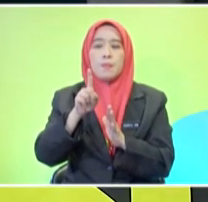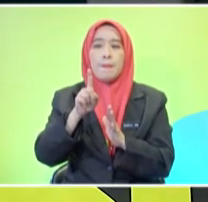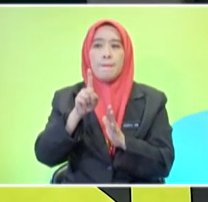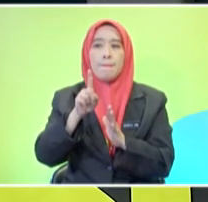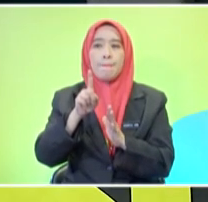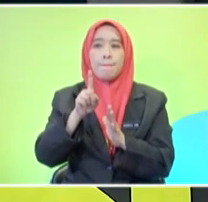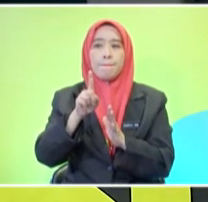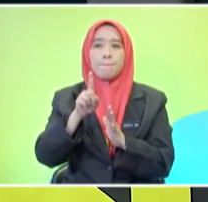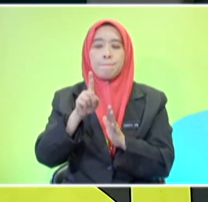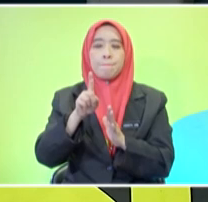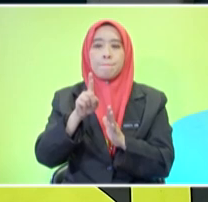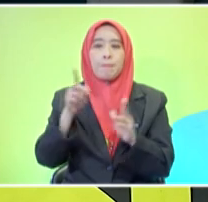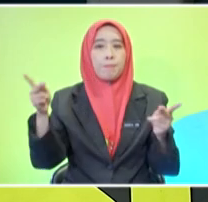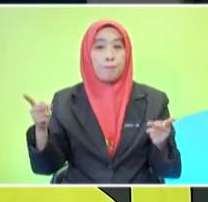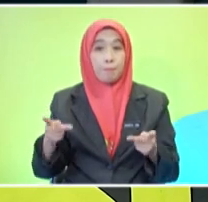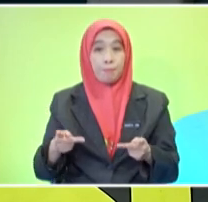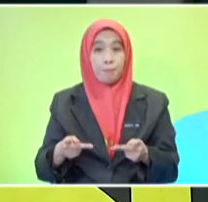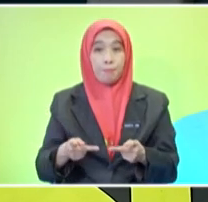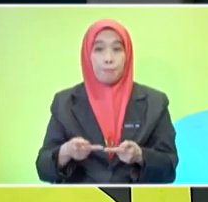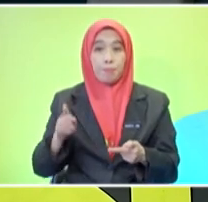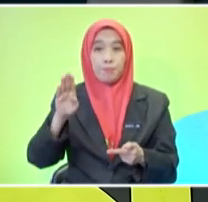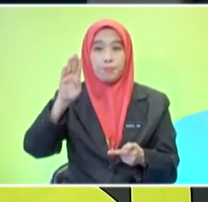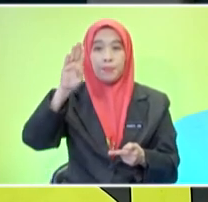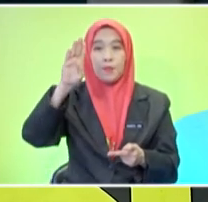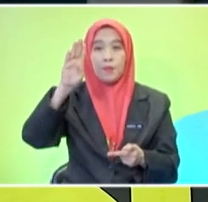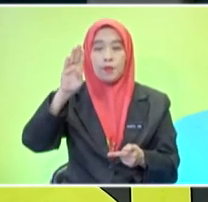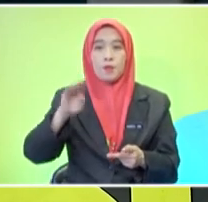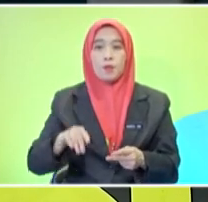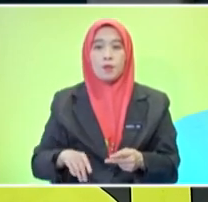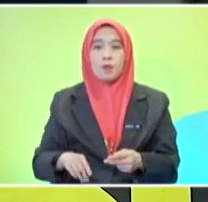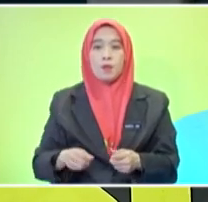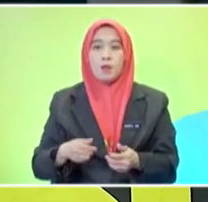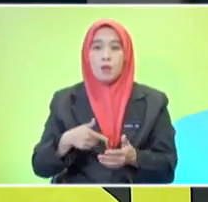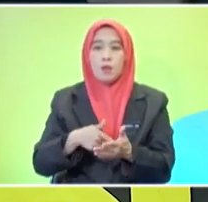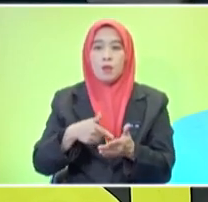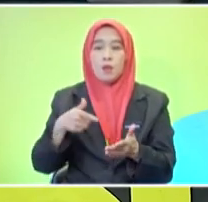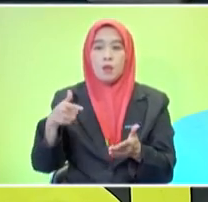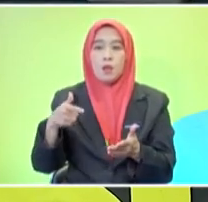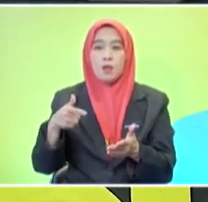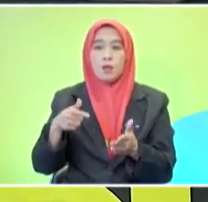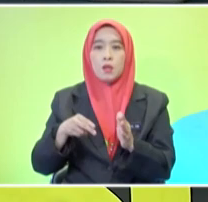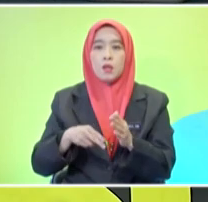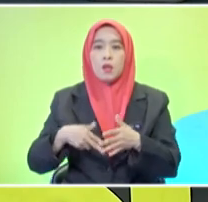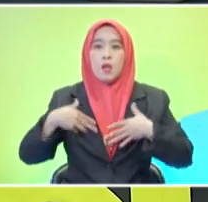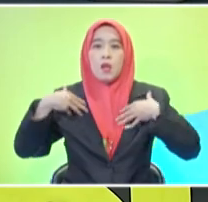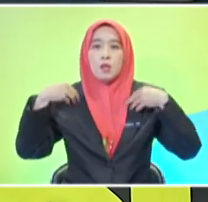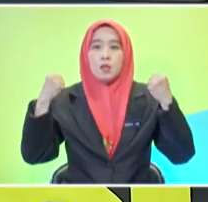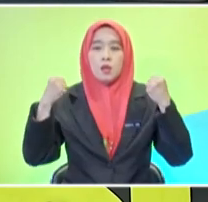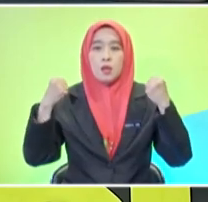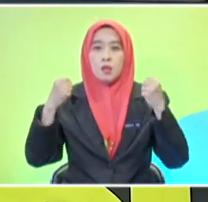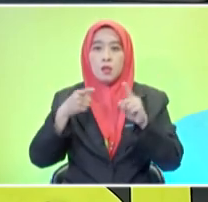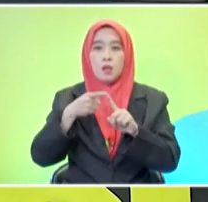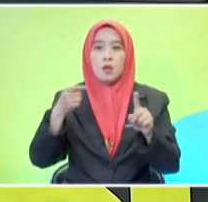This one is taller. Yes, mm-hmm. As you can see, these plants here are more healthier, mm-hmm, compared to the ones